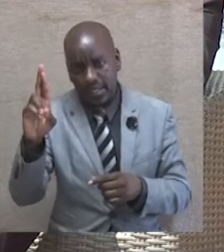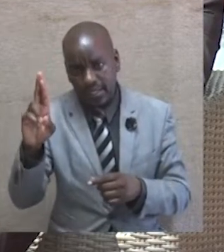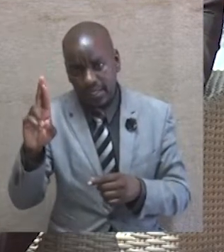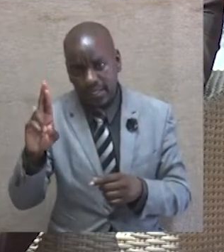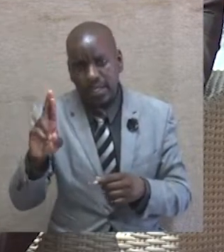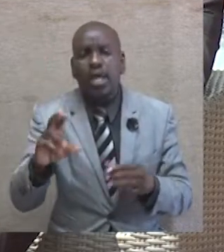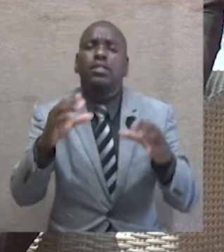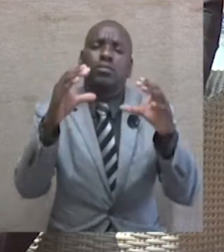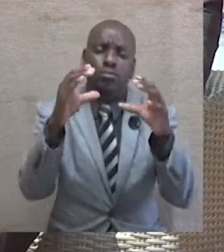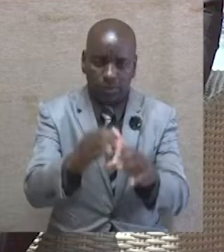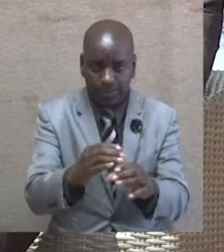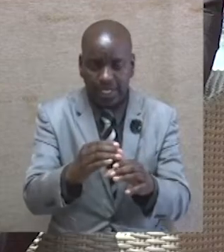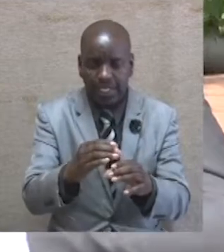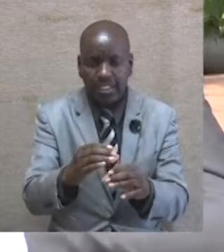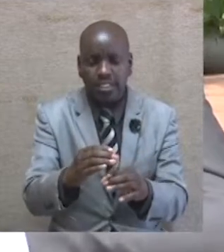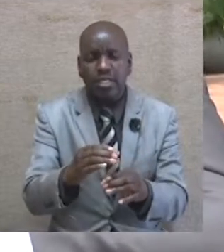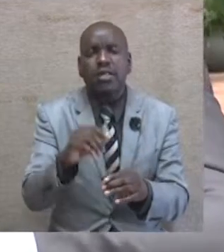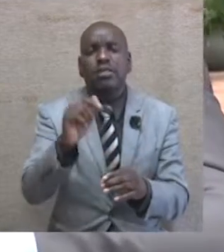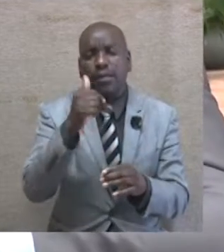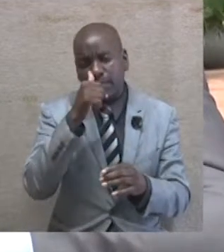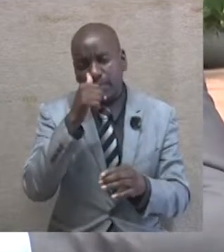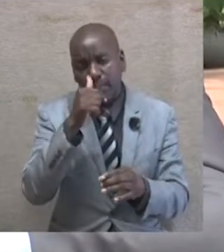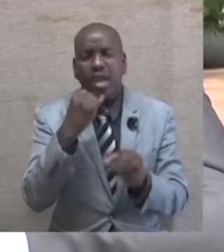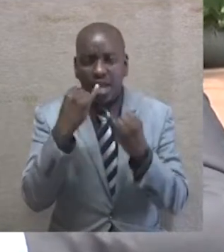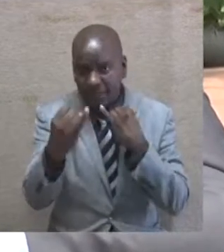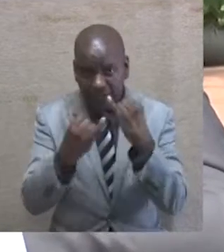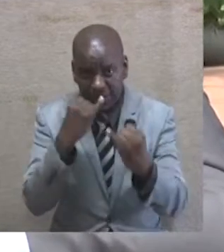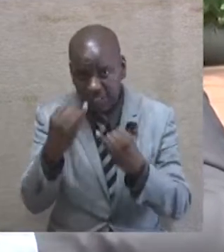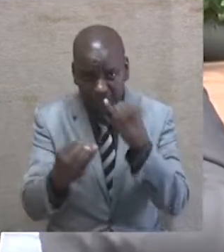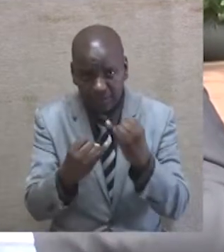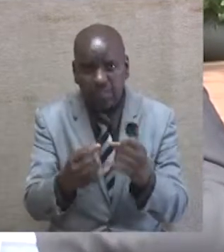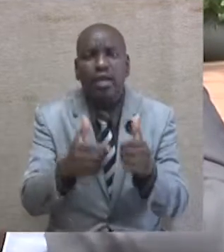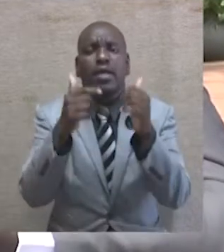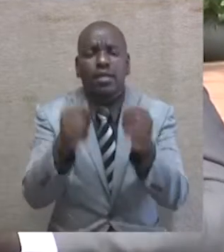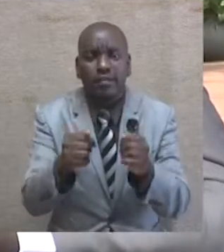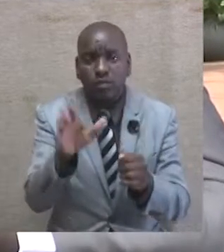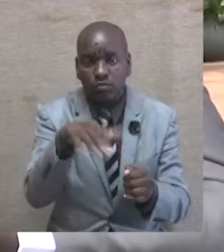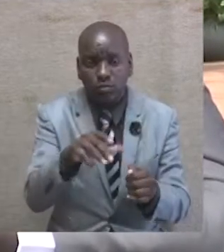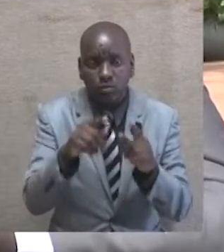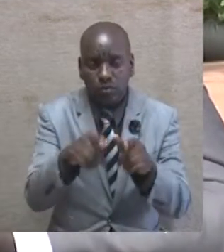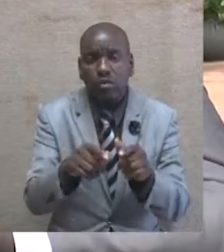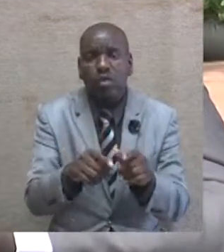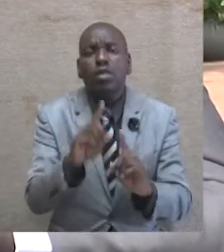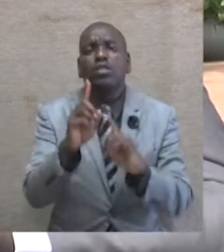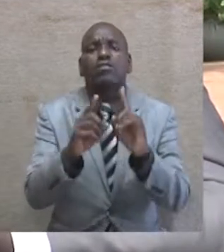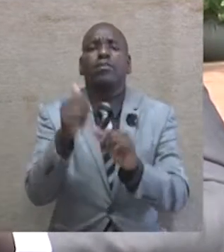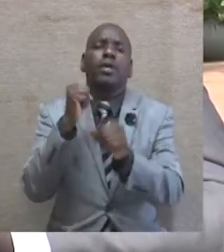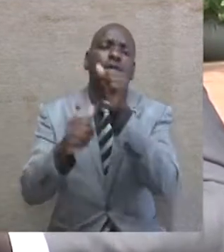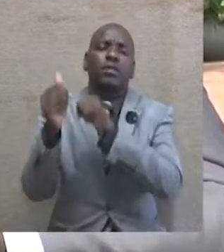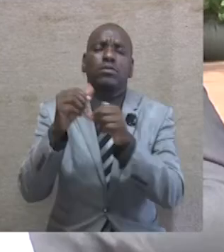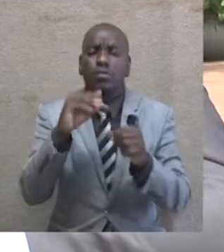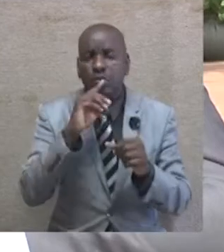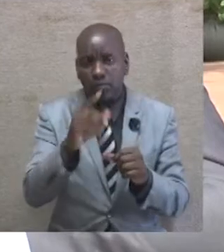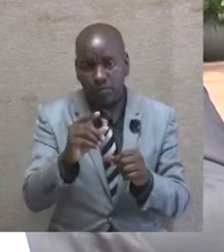SHR it's a component that has a lot of information that has to be unpacked. So given this line